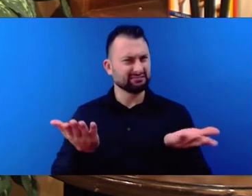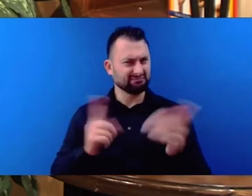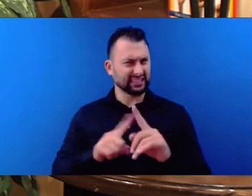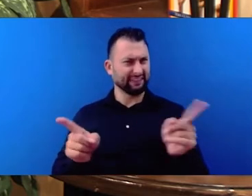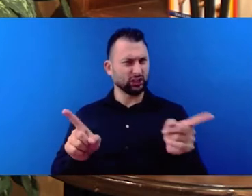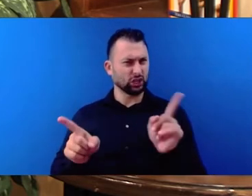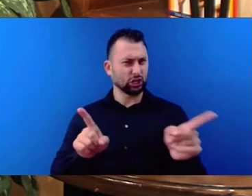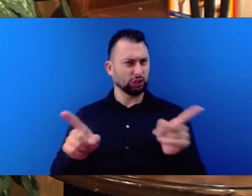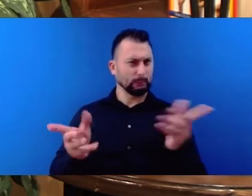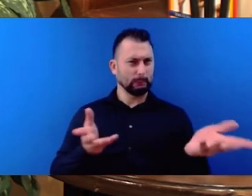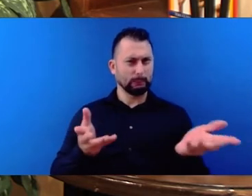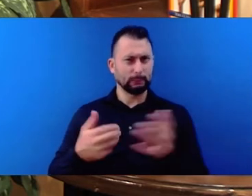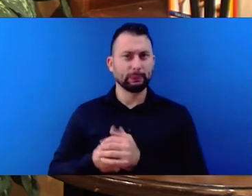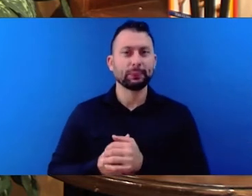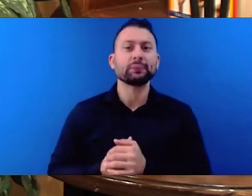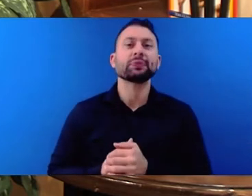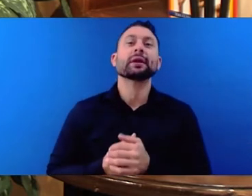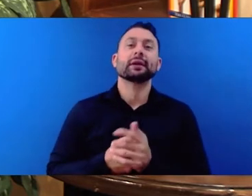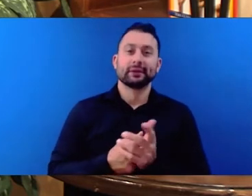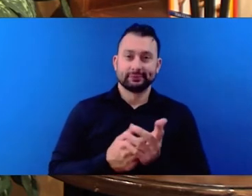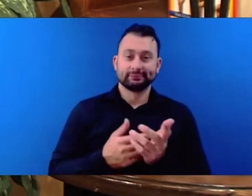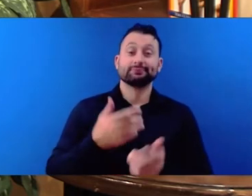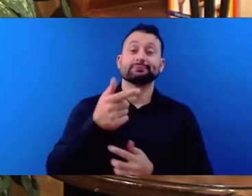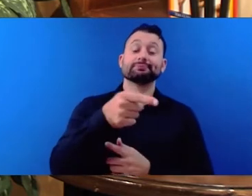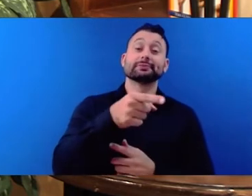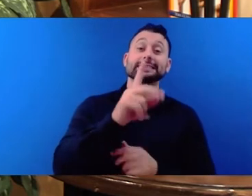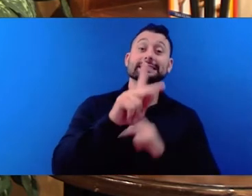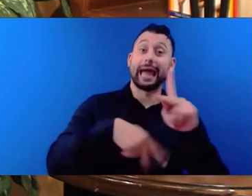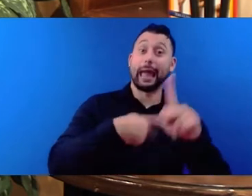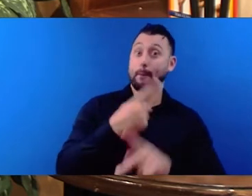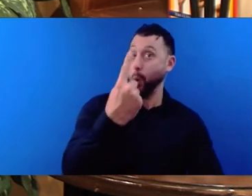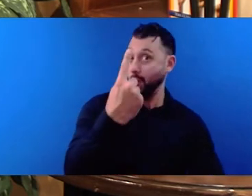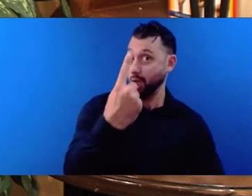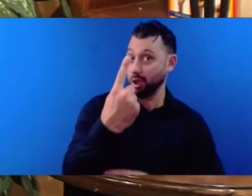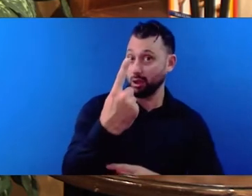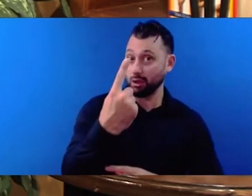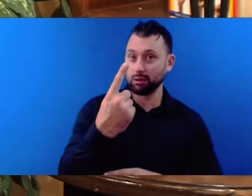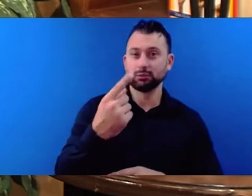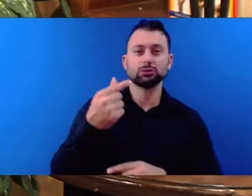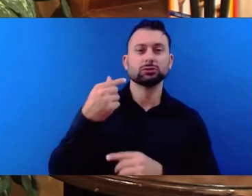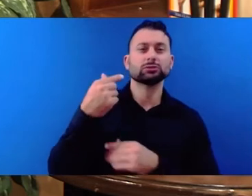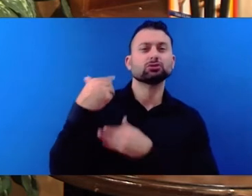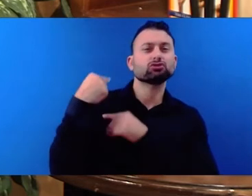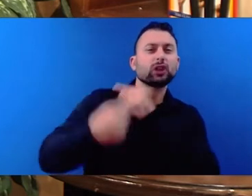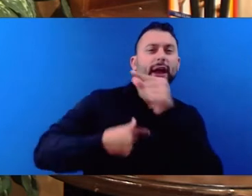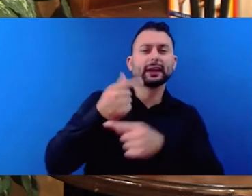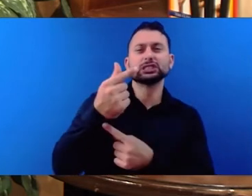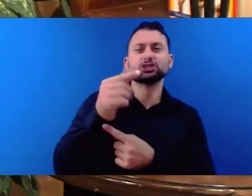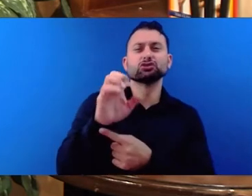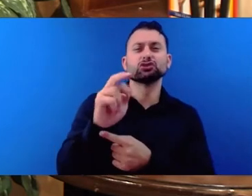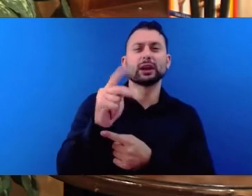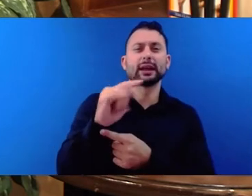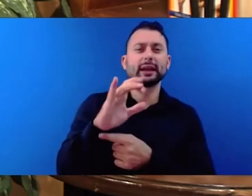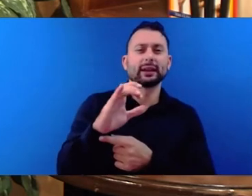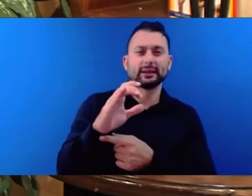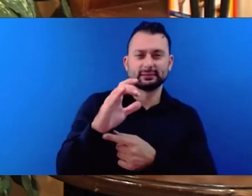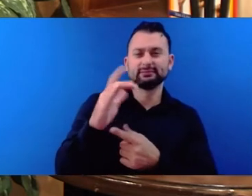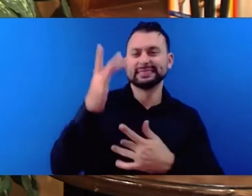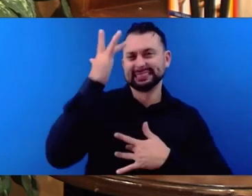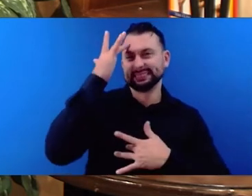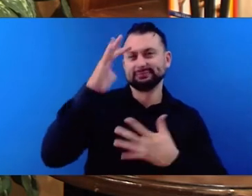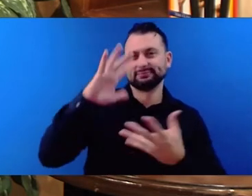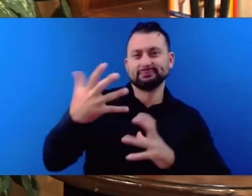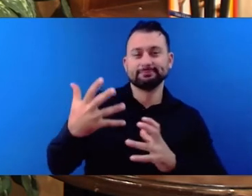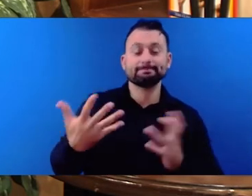not hereditary. So that means it's something that you're born with and develop as you age. It's something